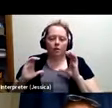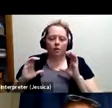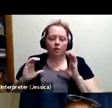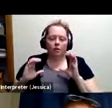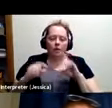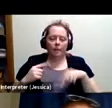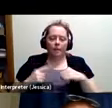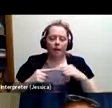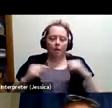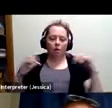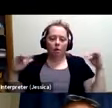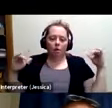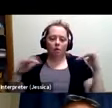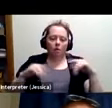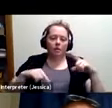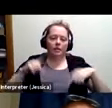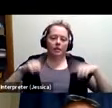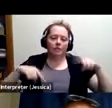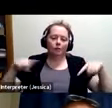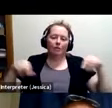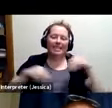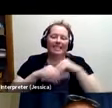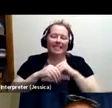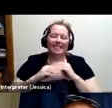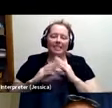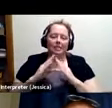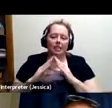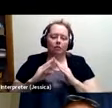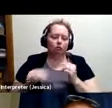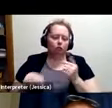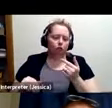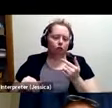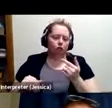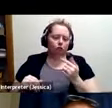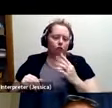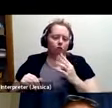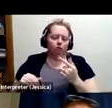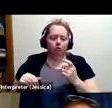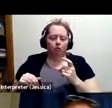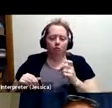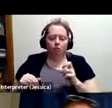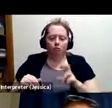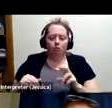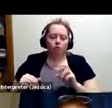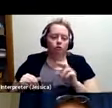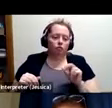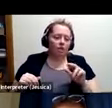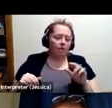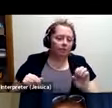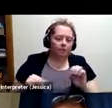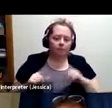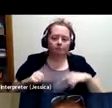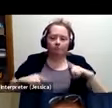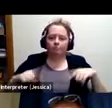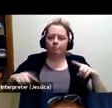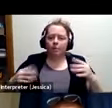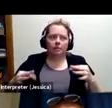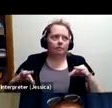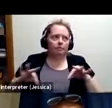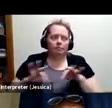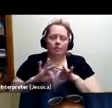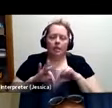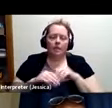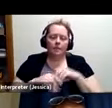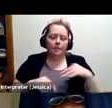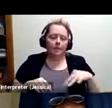city, whether it's gender or race or any other type of diversity, and that so many Pittsburghers are willing